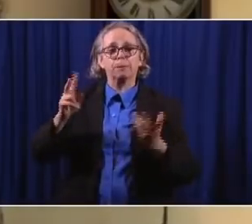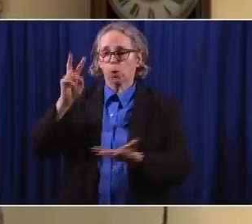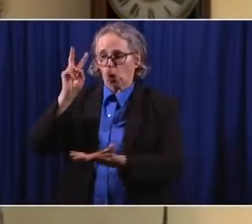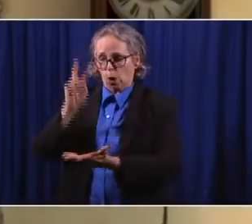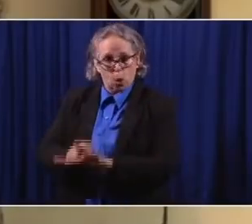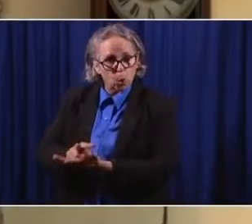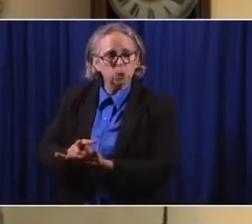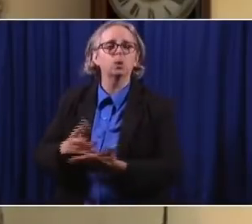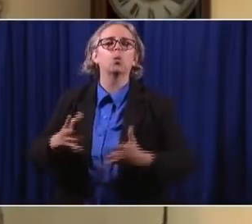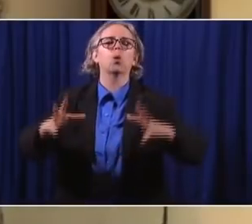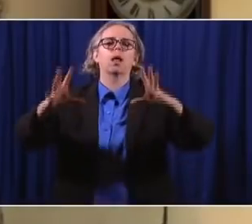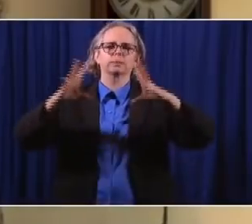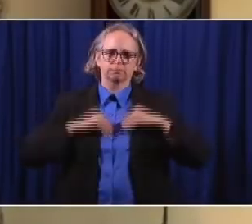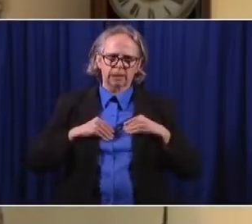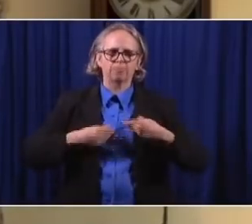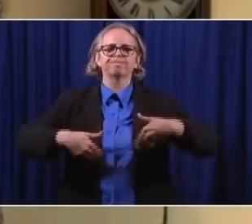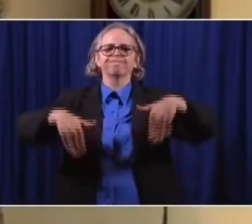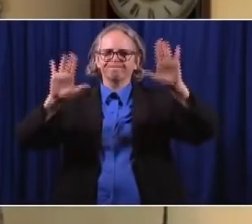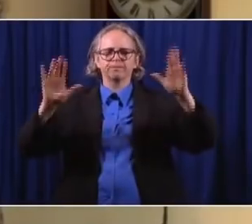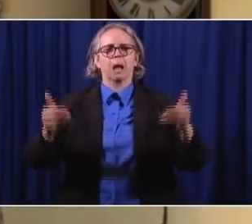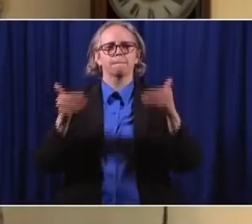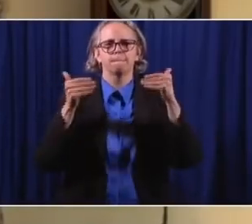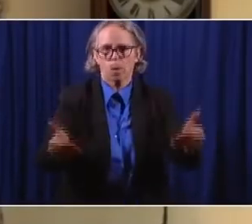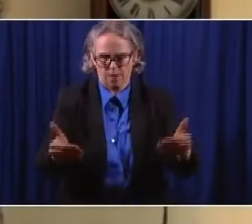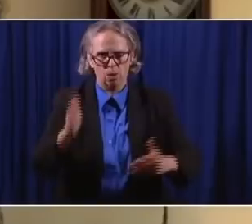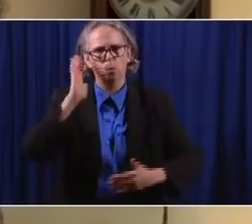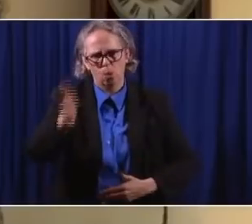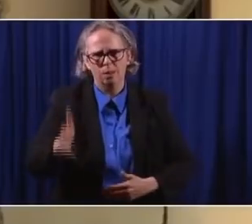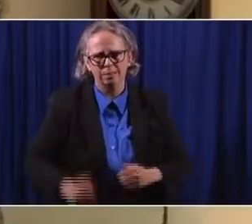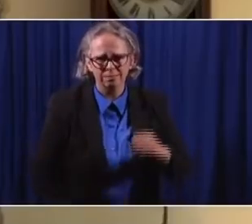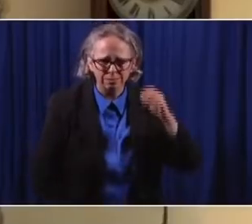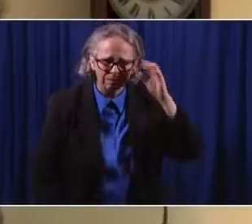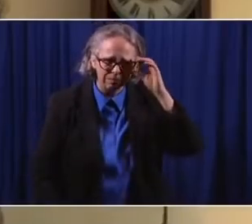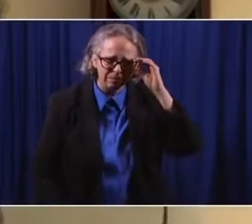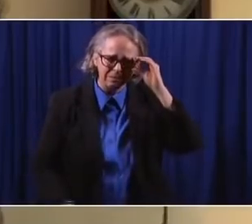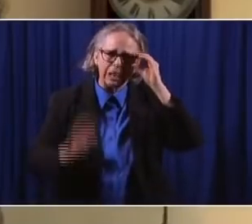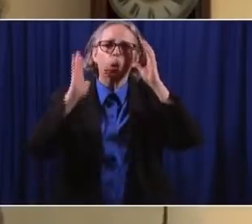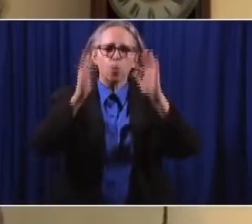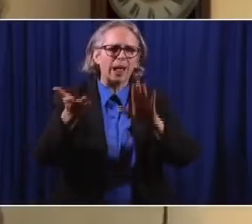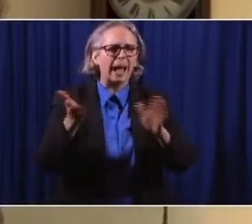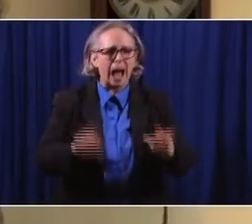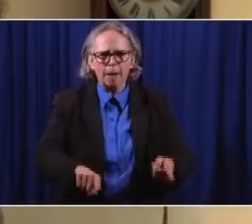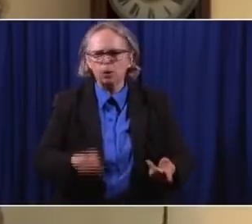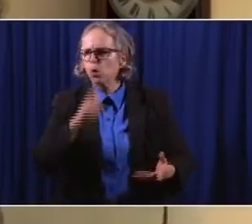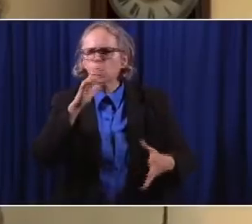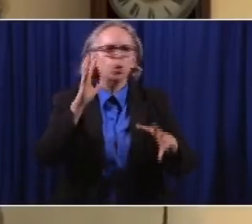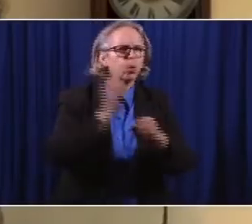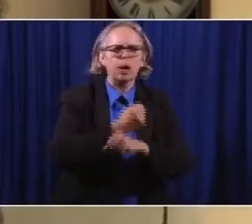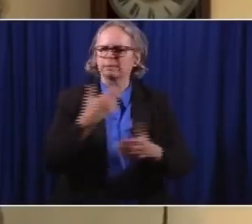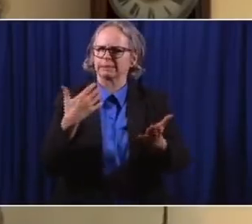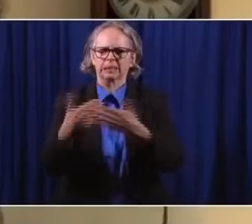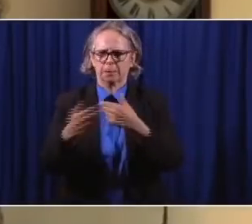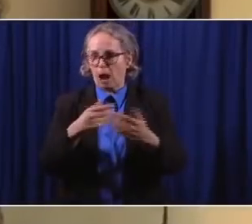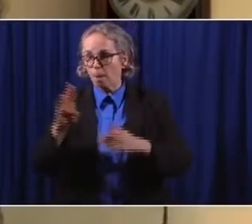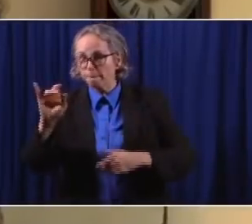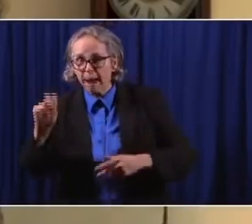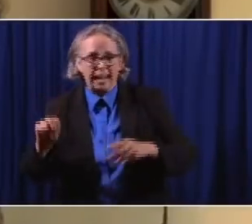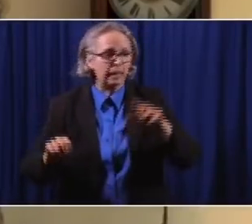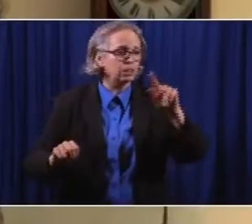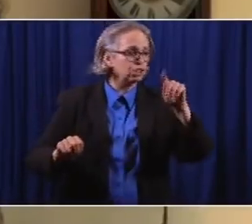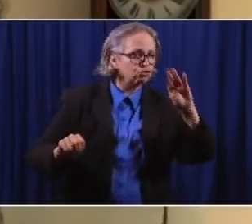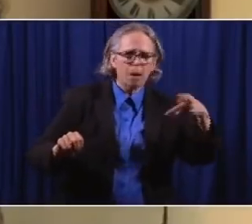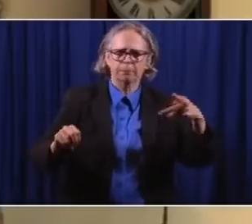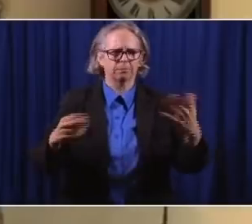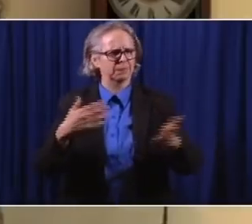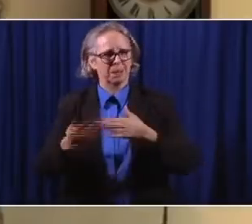And we move on. That will happen whoever loses this election. So, I understand, a lot in the news